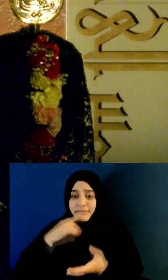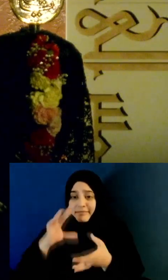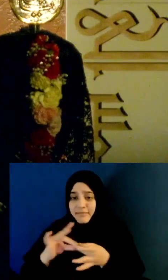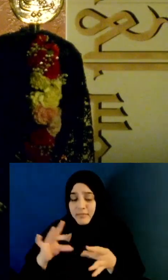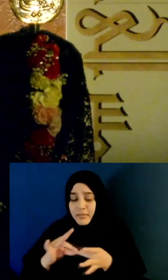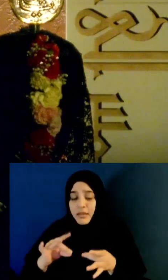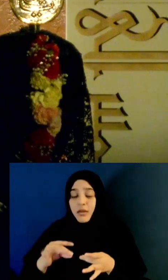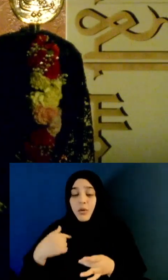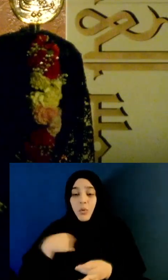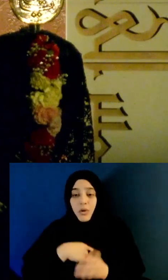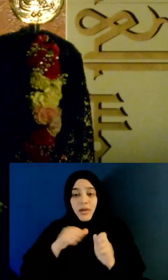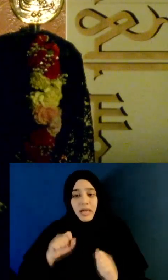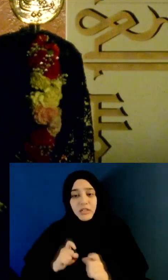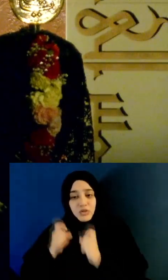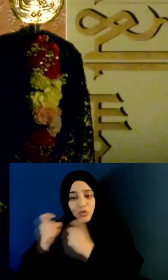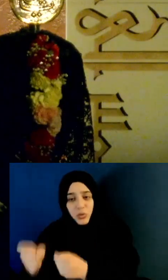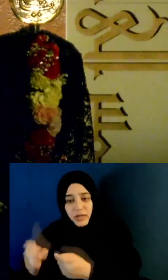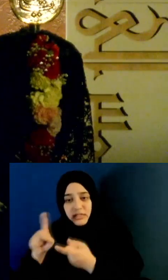Aba Abdullah.